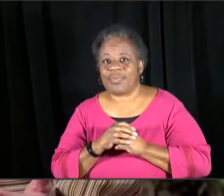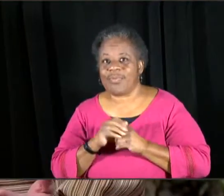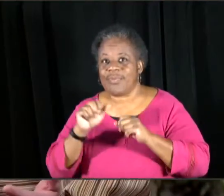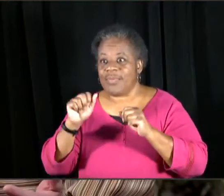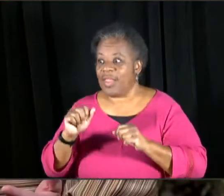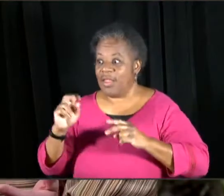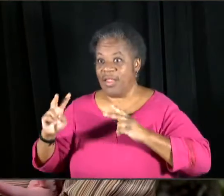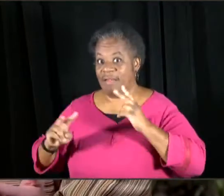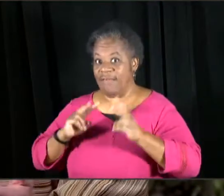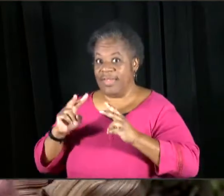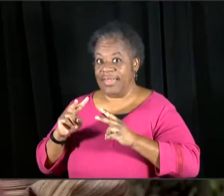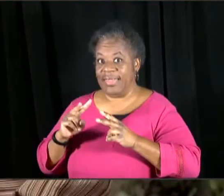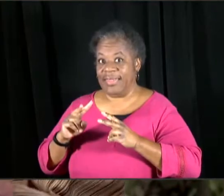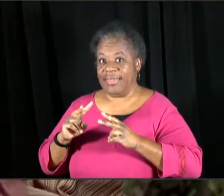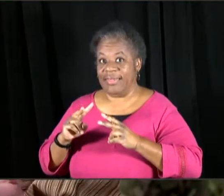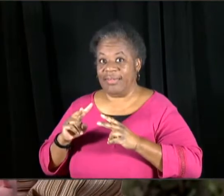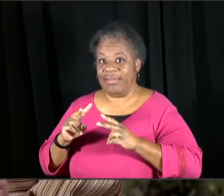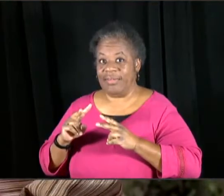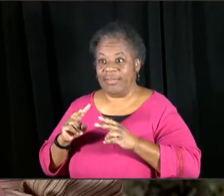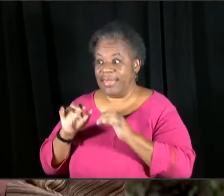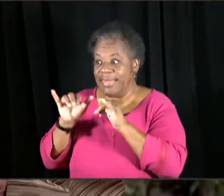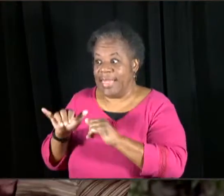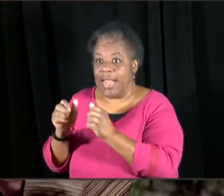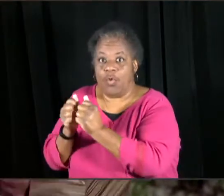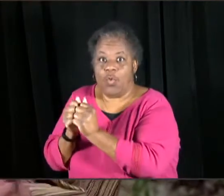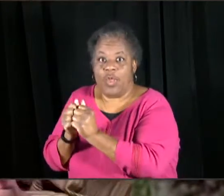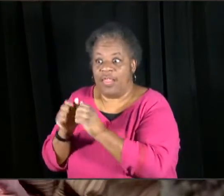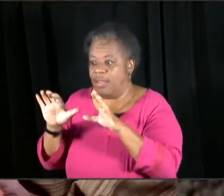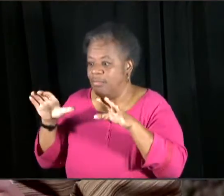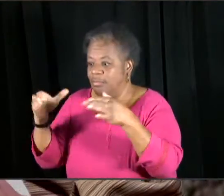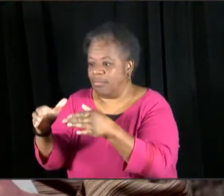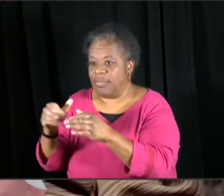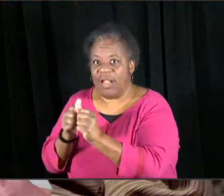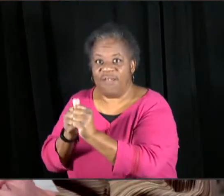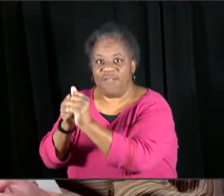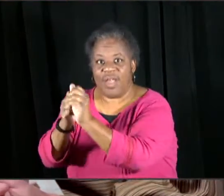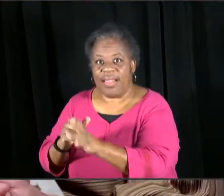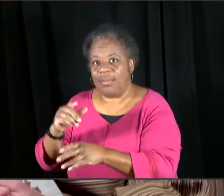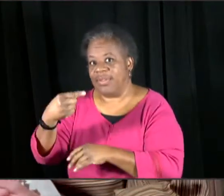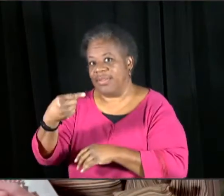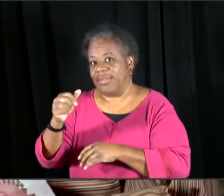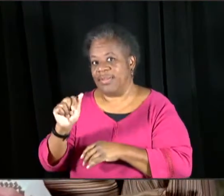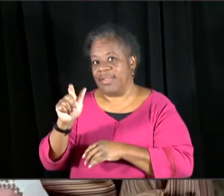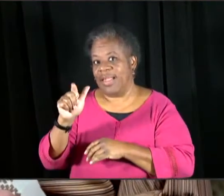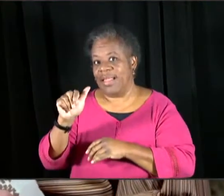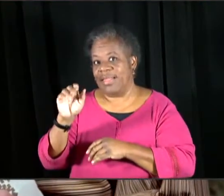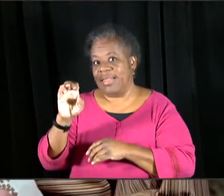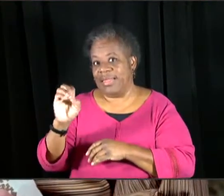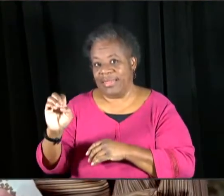visit and stay for a while with some of his followers in Galilee.